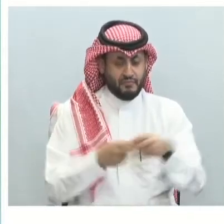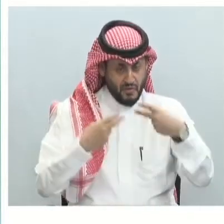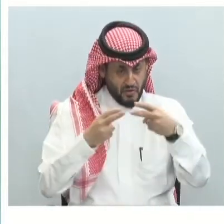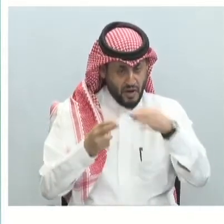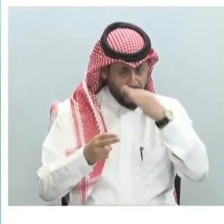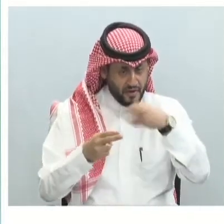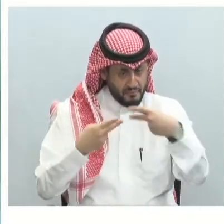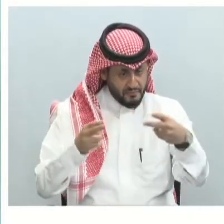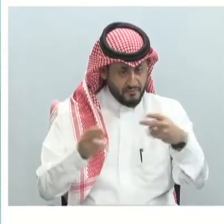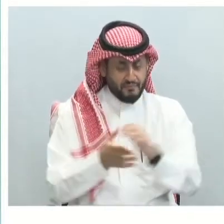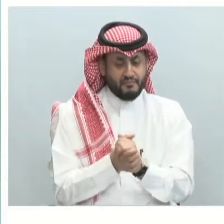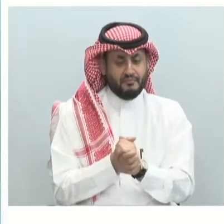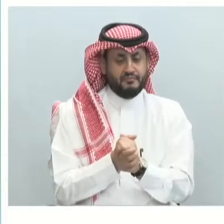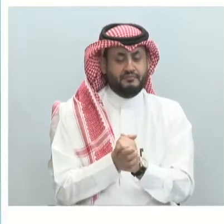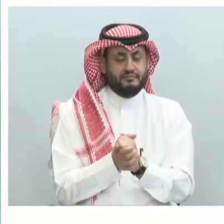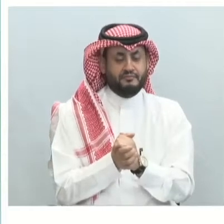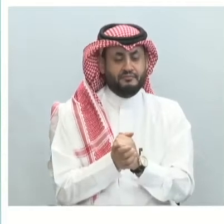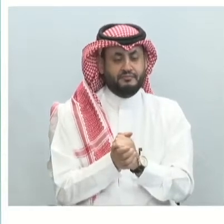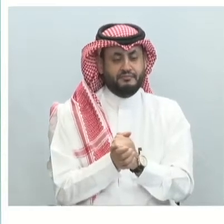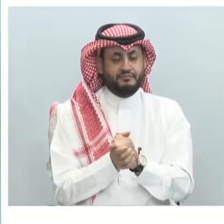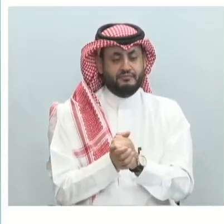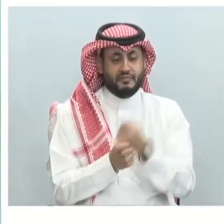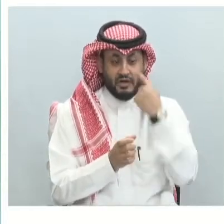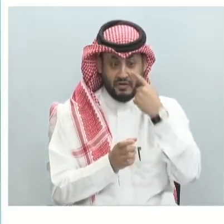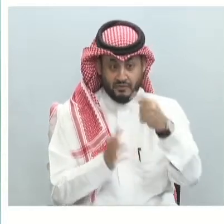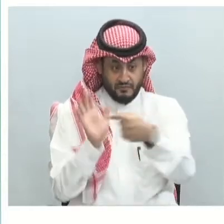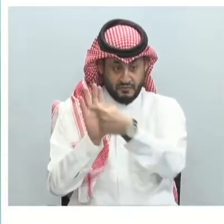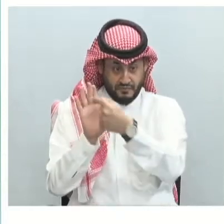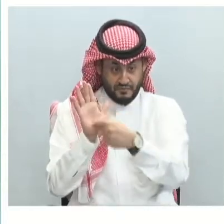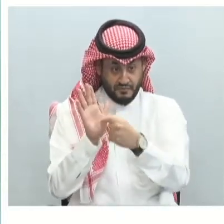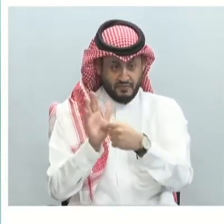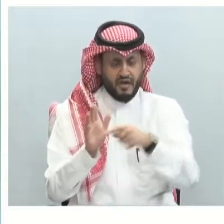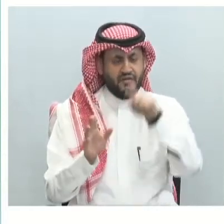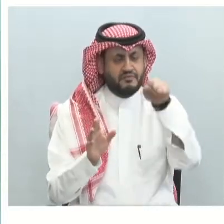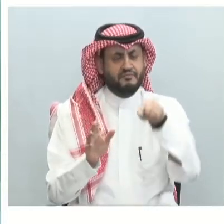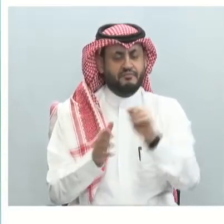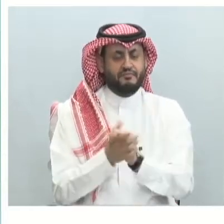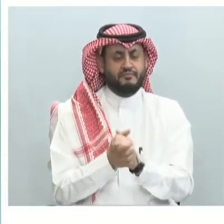to Samir? Can I speak to Samir? So, he says...